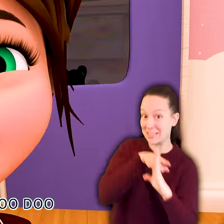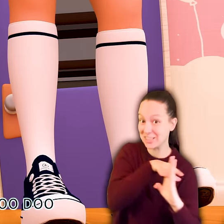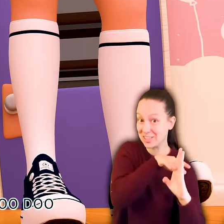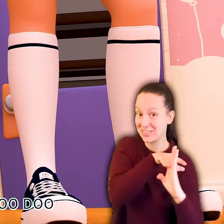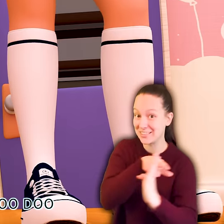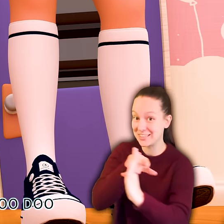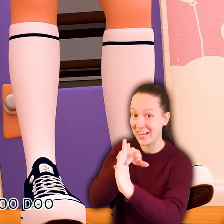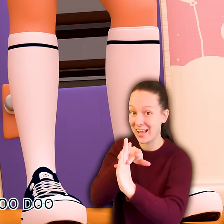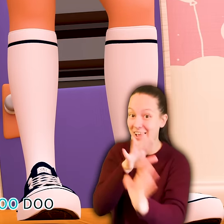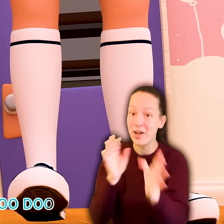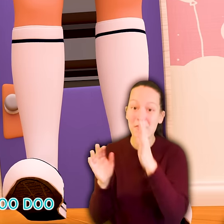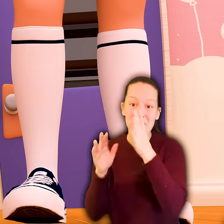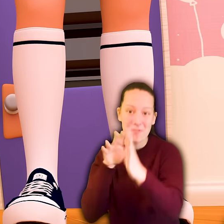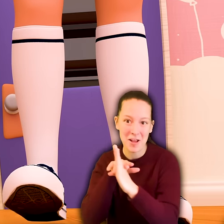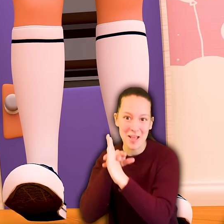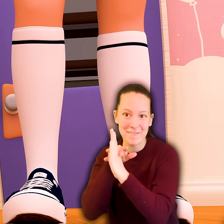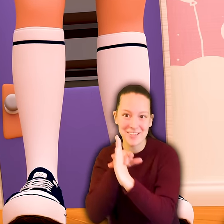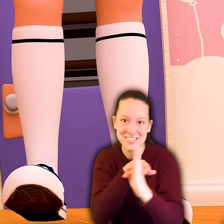grab my shirt